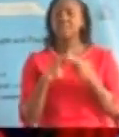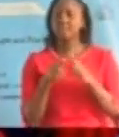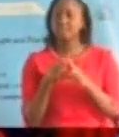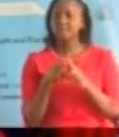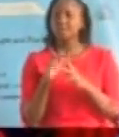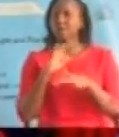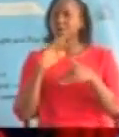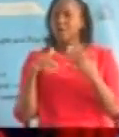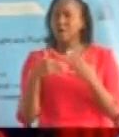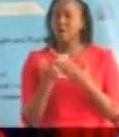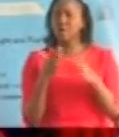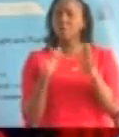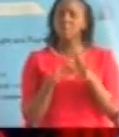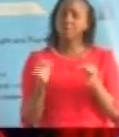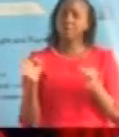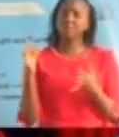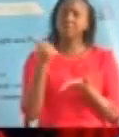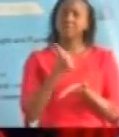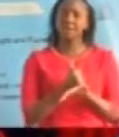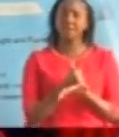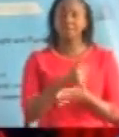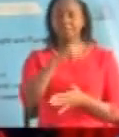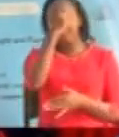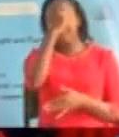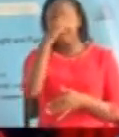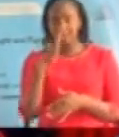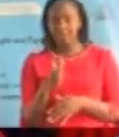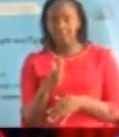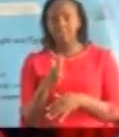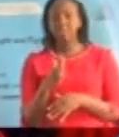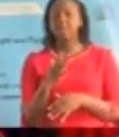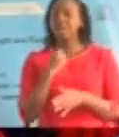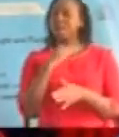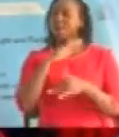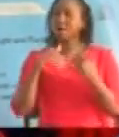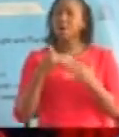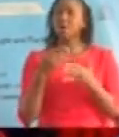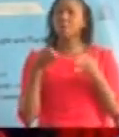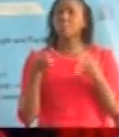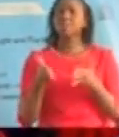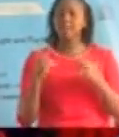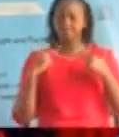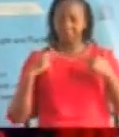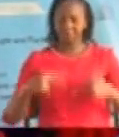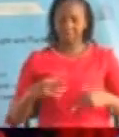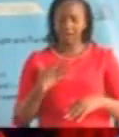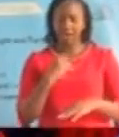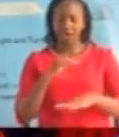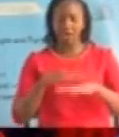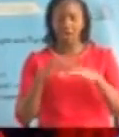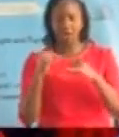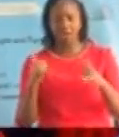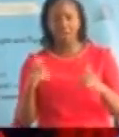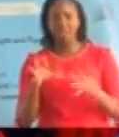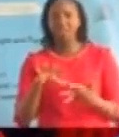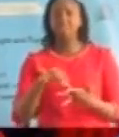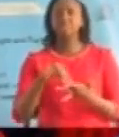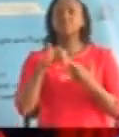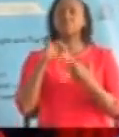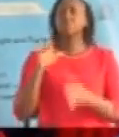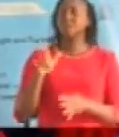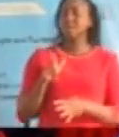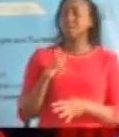staff, graduates, all our stakeholders present physically and online, distinguished ladies and